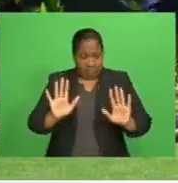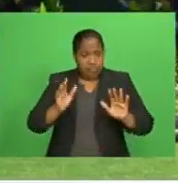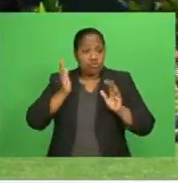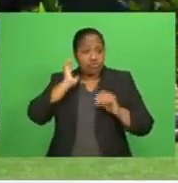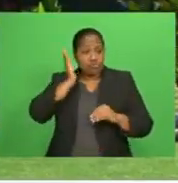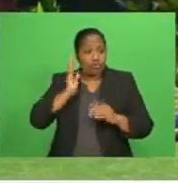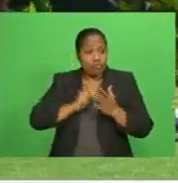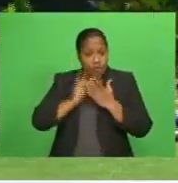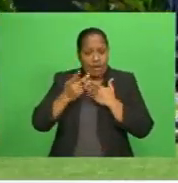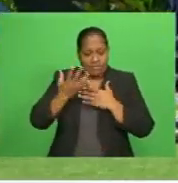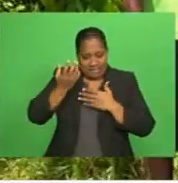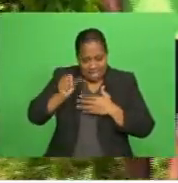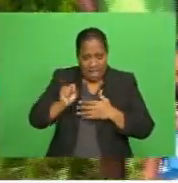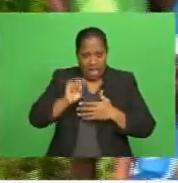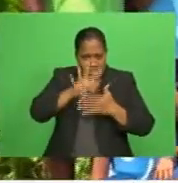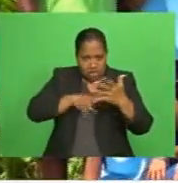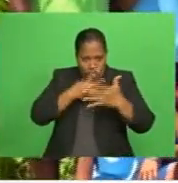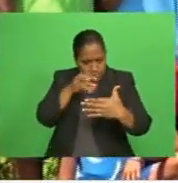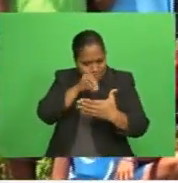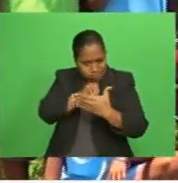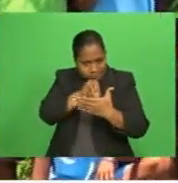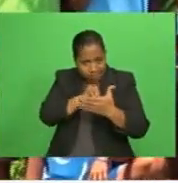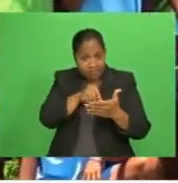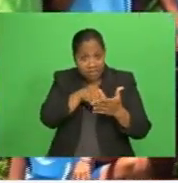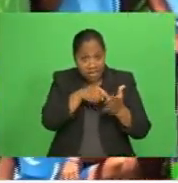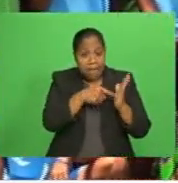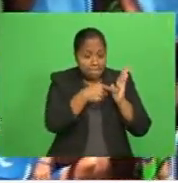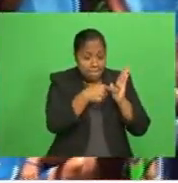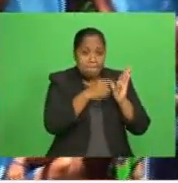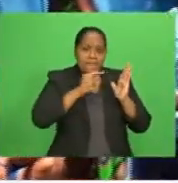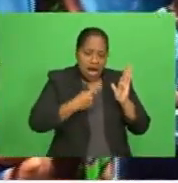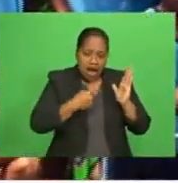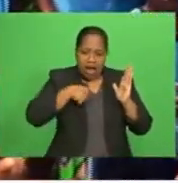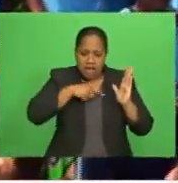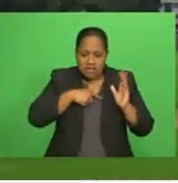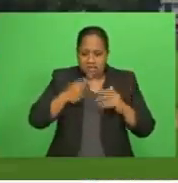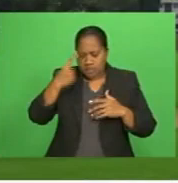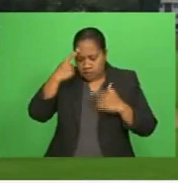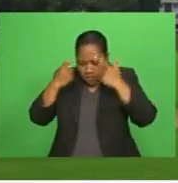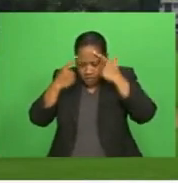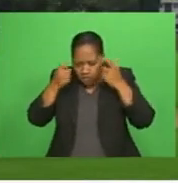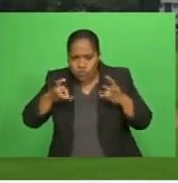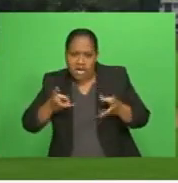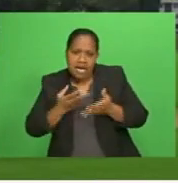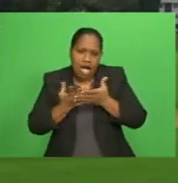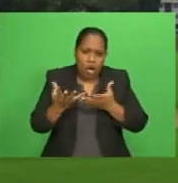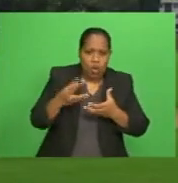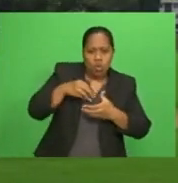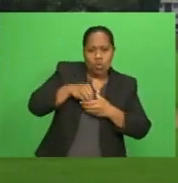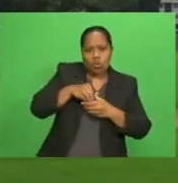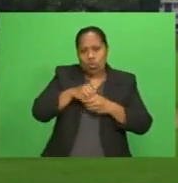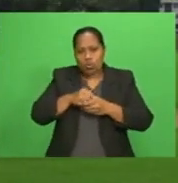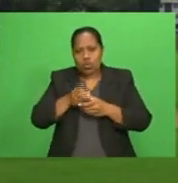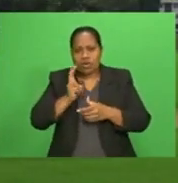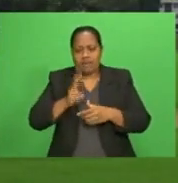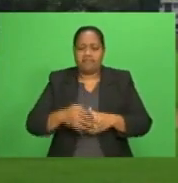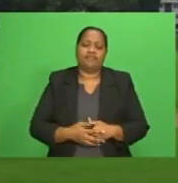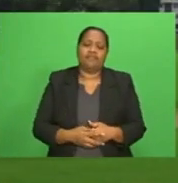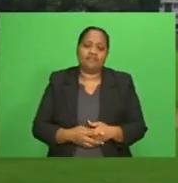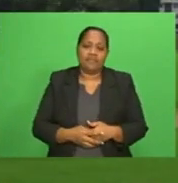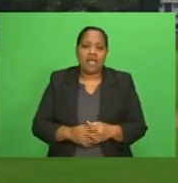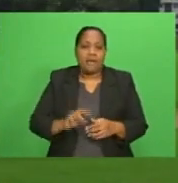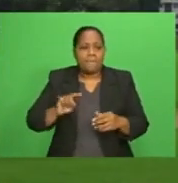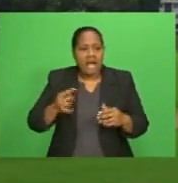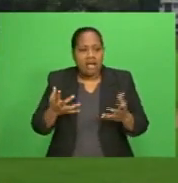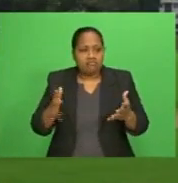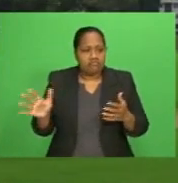schedule. We will just have to find an innovative way to get them back in, but all